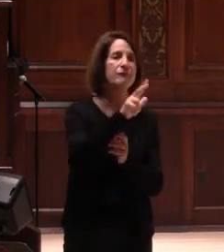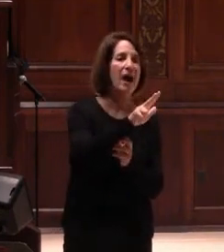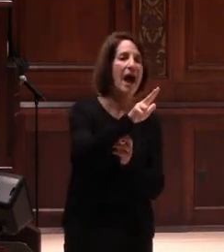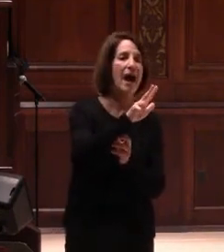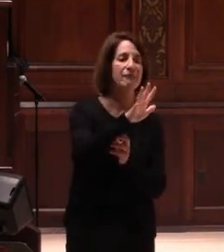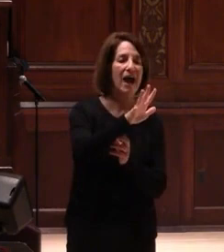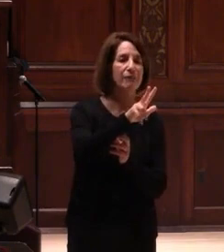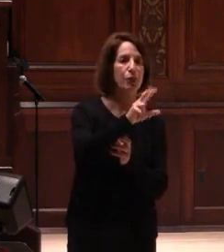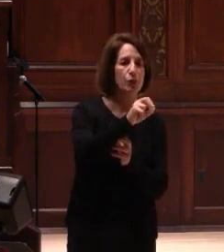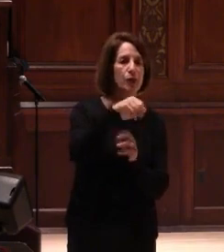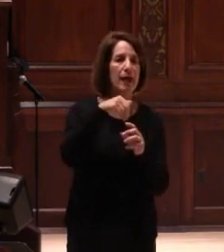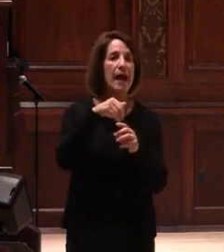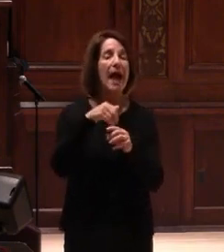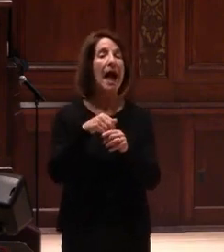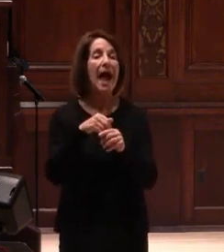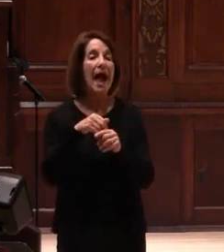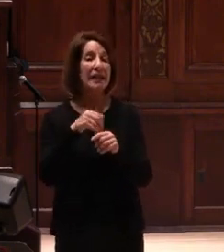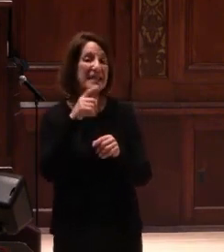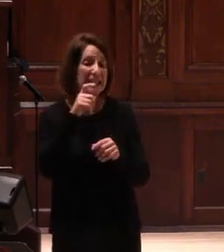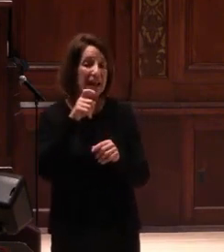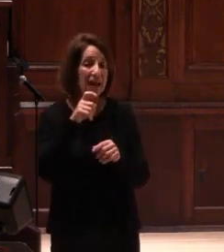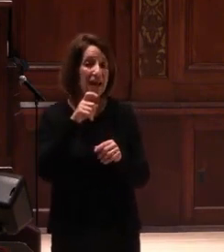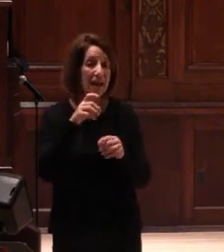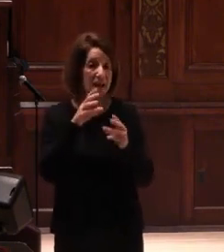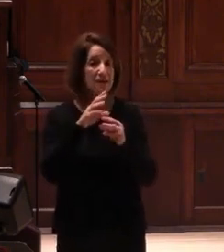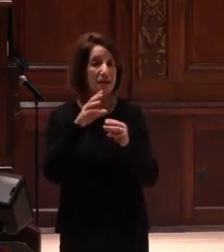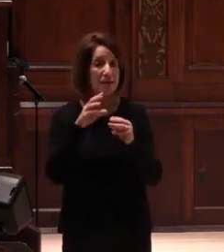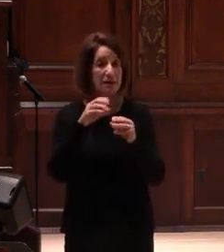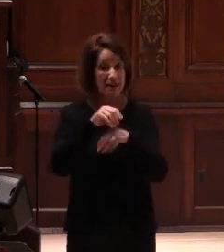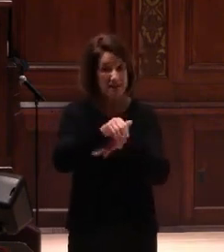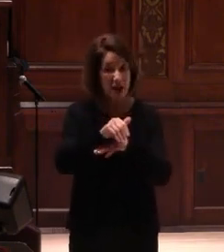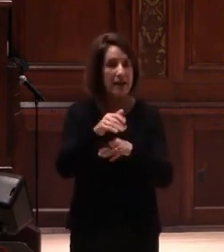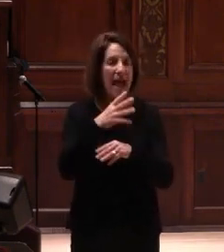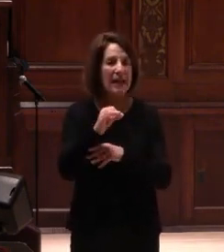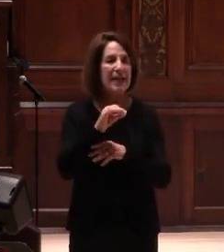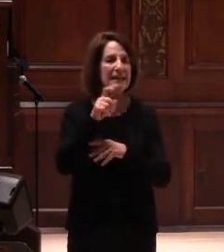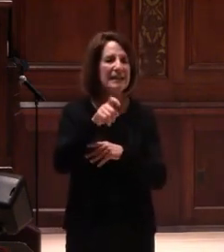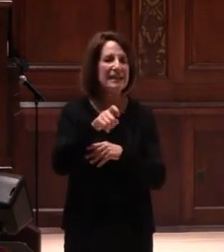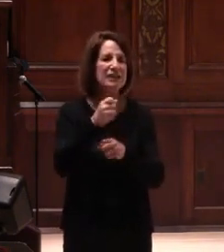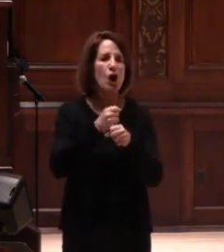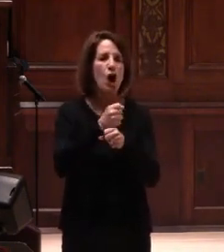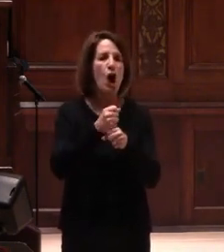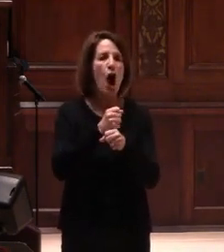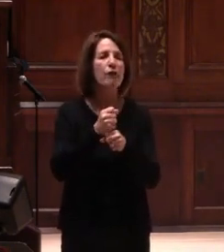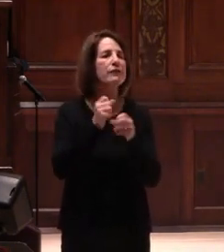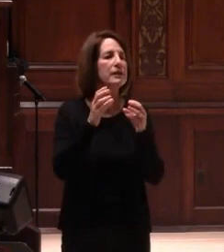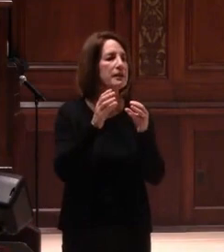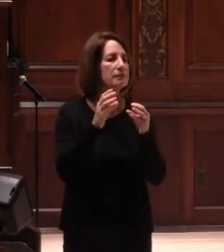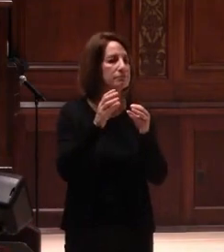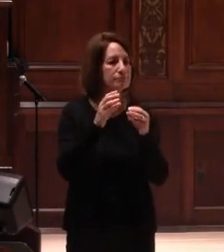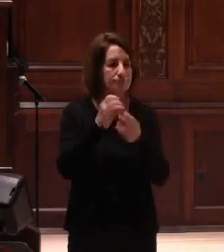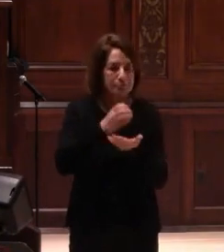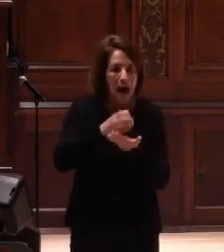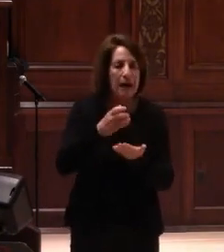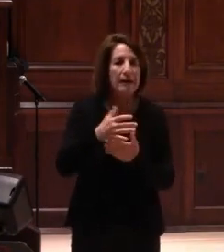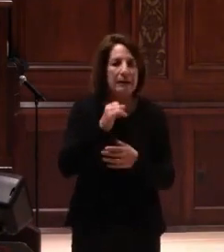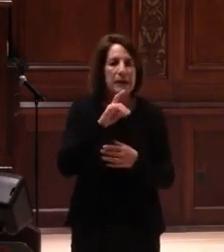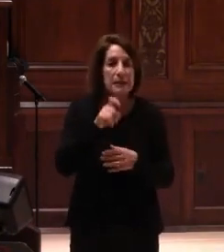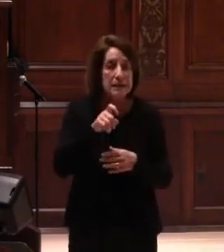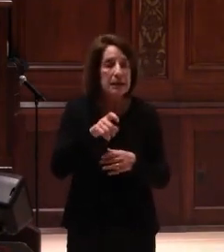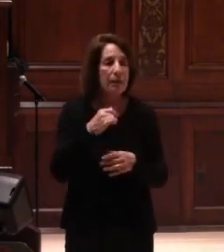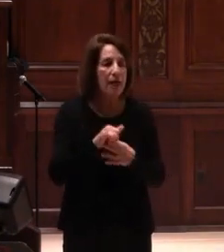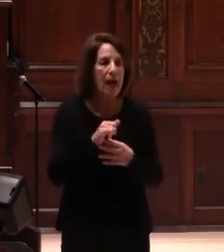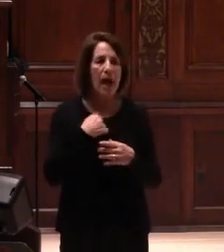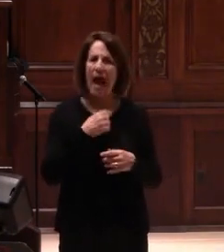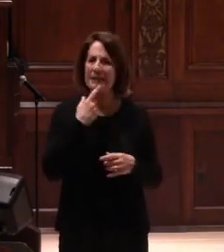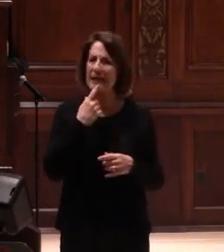that needs a coffee maker, and you could sign up for service work, and that will help you stay sober to give back." And I said, well, I'm not